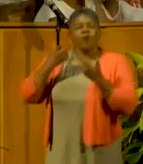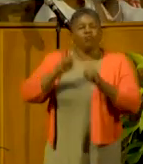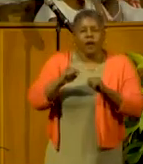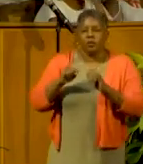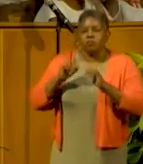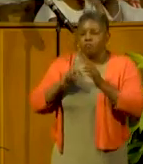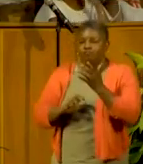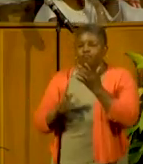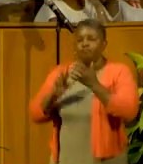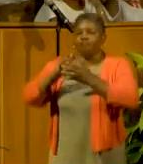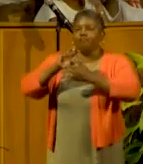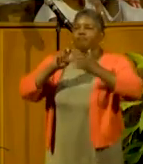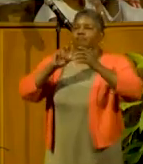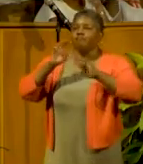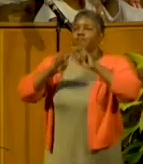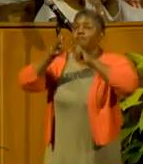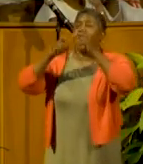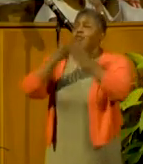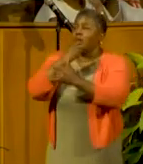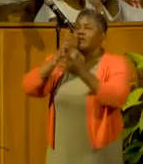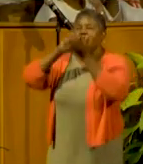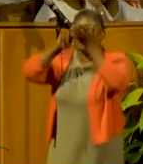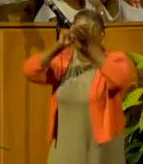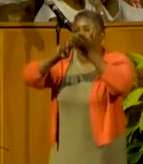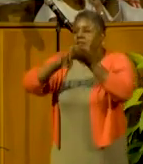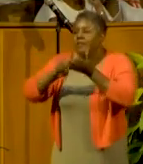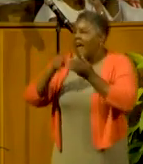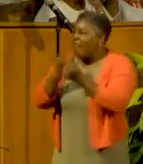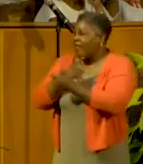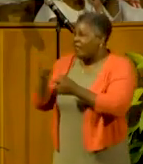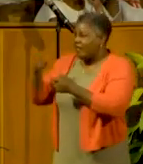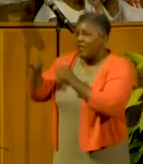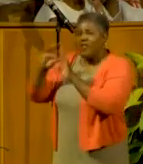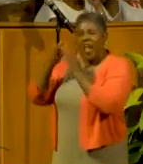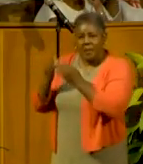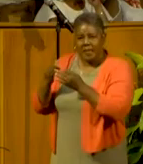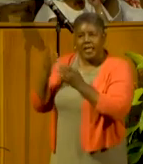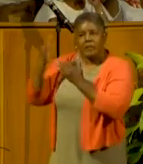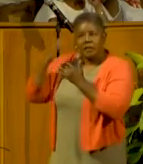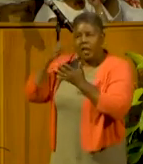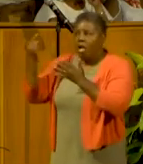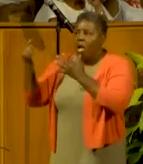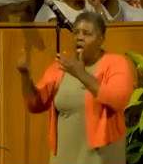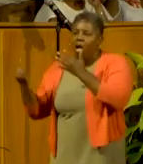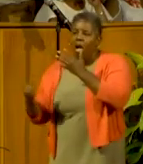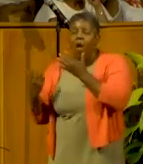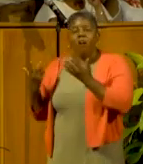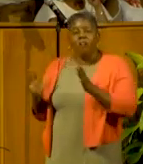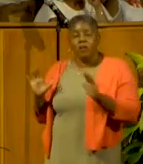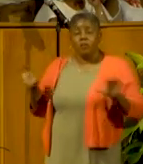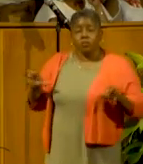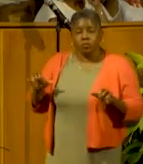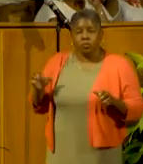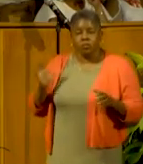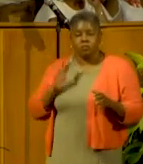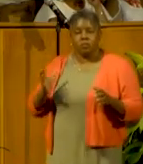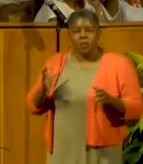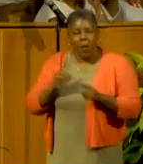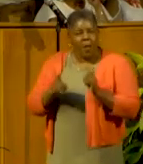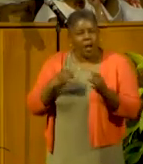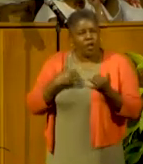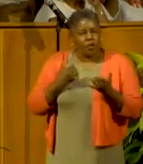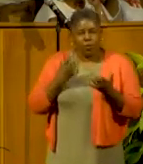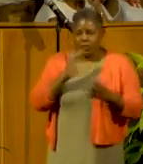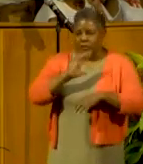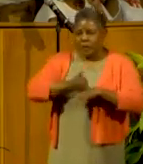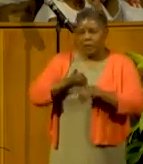and cracking the glass ceiling, checking off all of society and even your family's expectation boxes. All the while setting